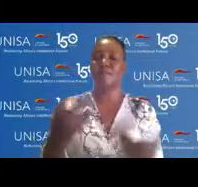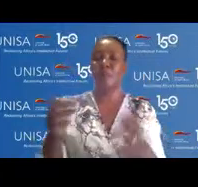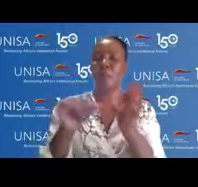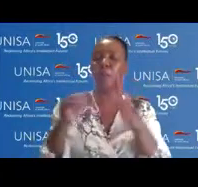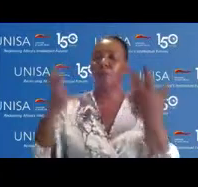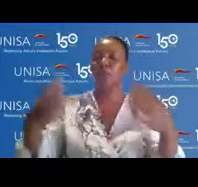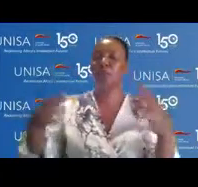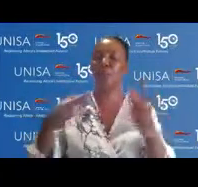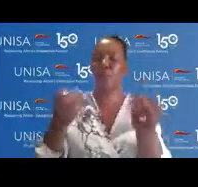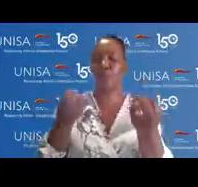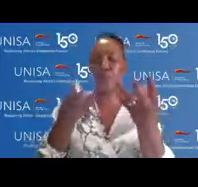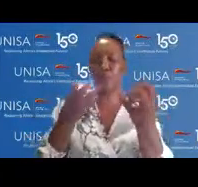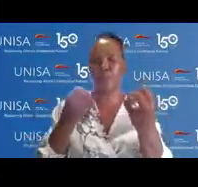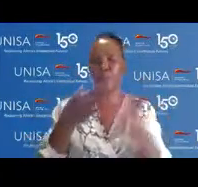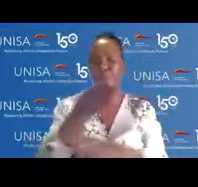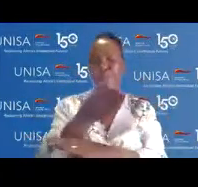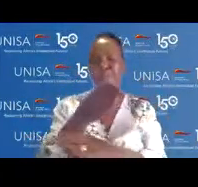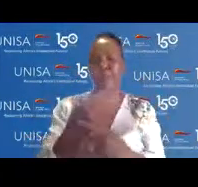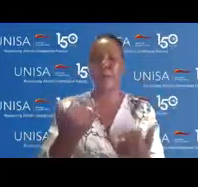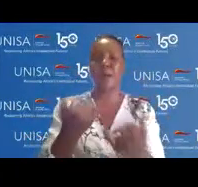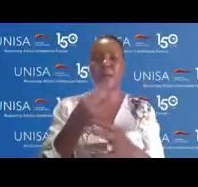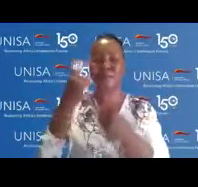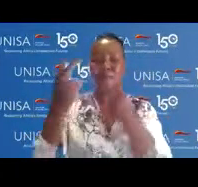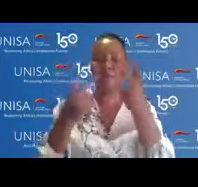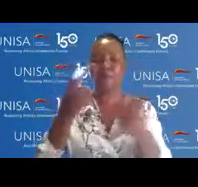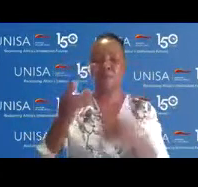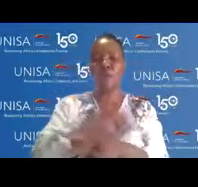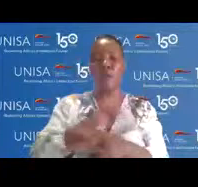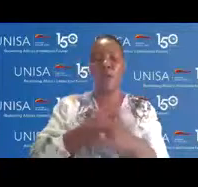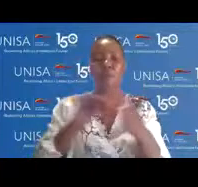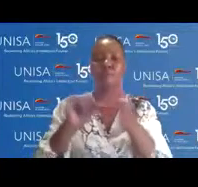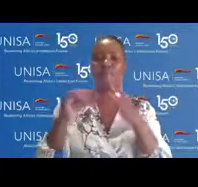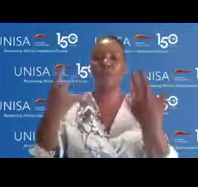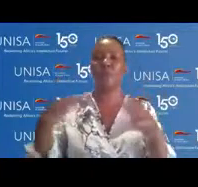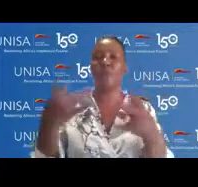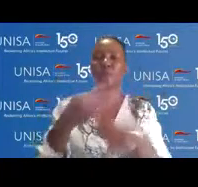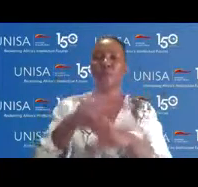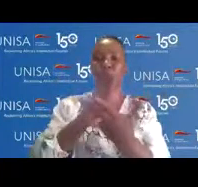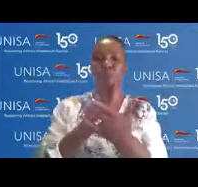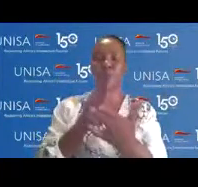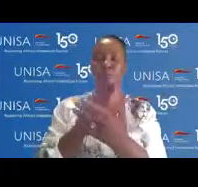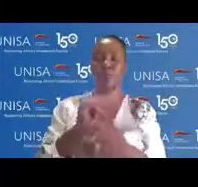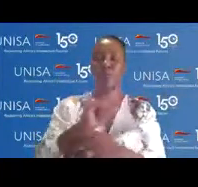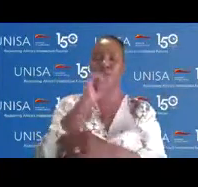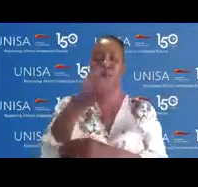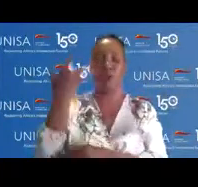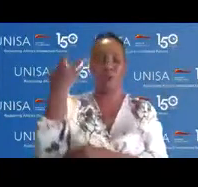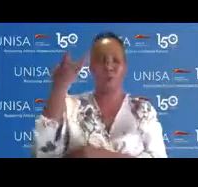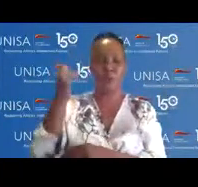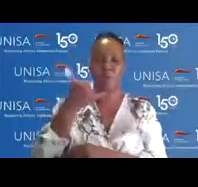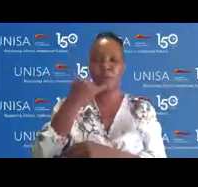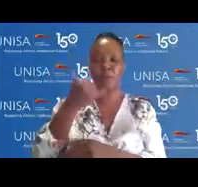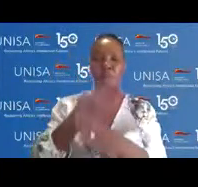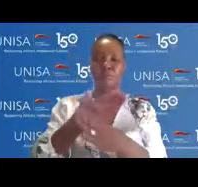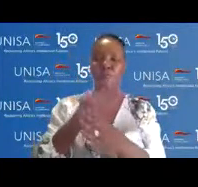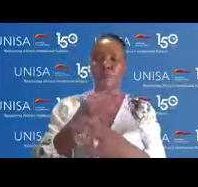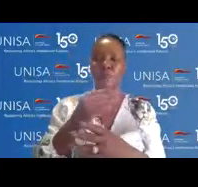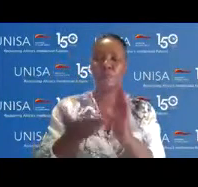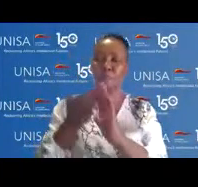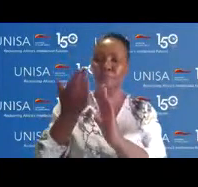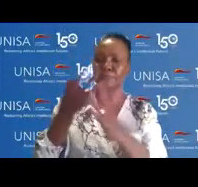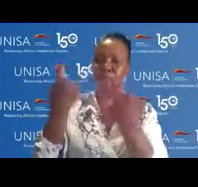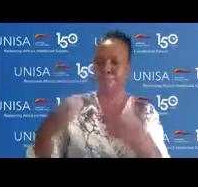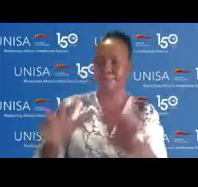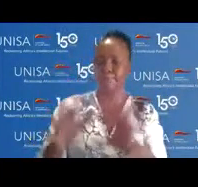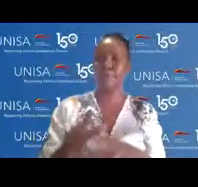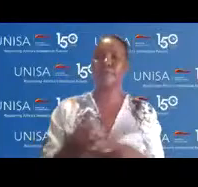there. And now you can see why it's so important that you make sure your phone's up to date, that you understand what hardware you've got as well. All right, just